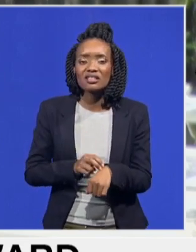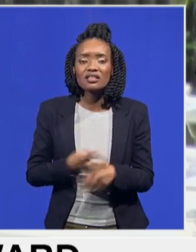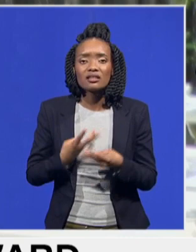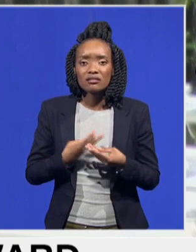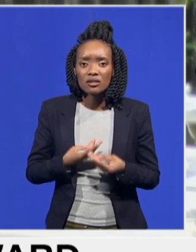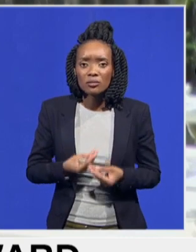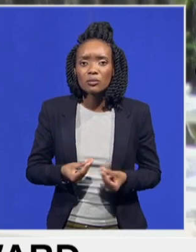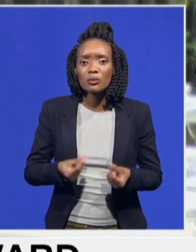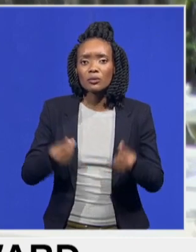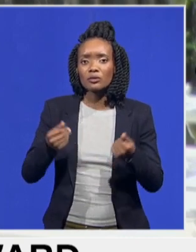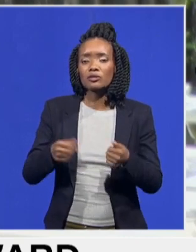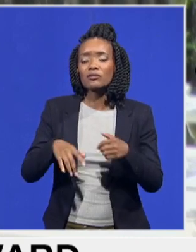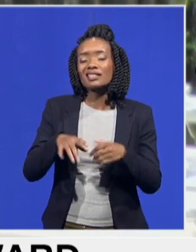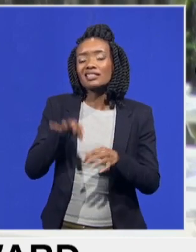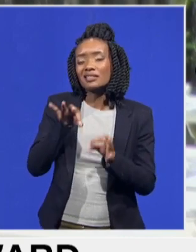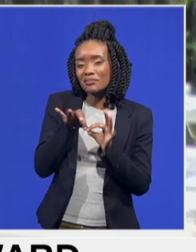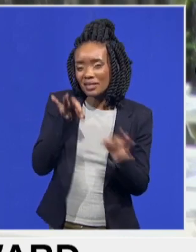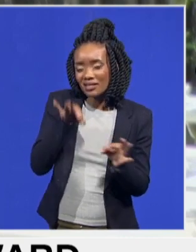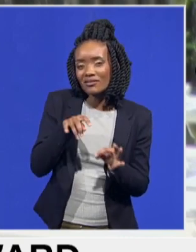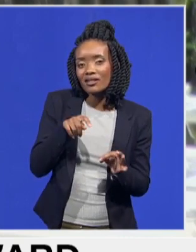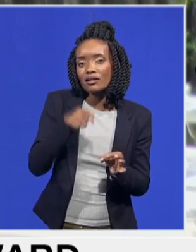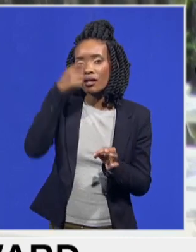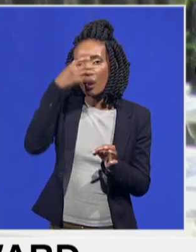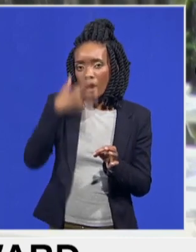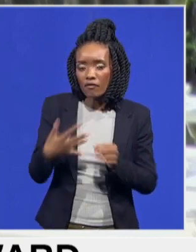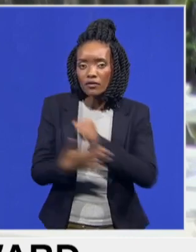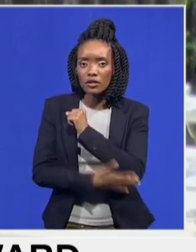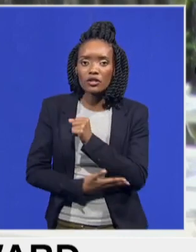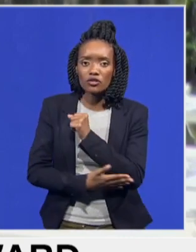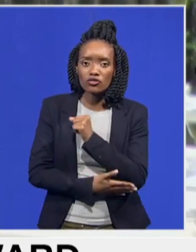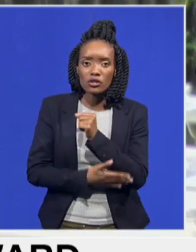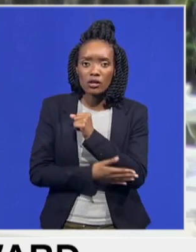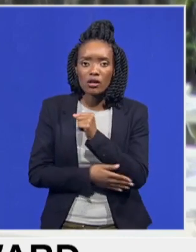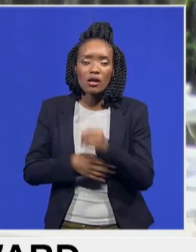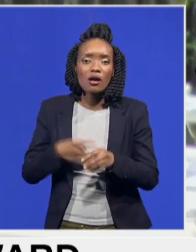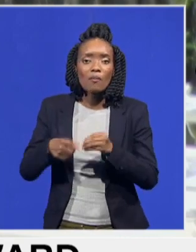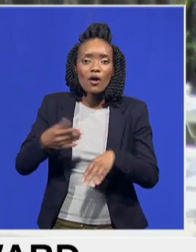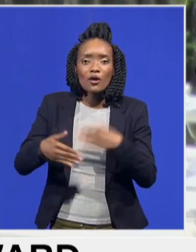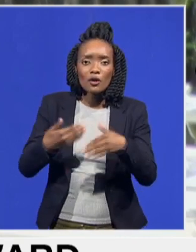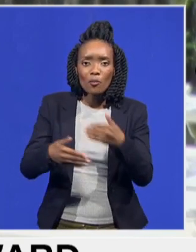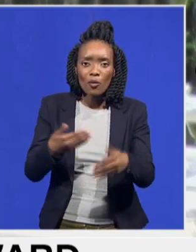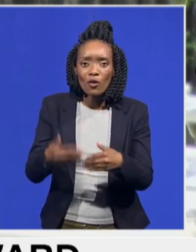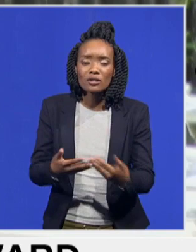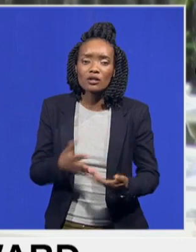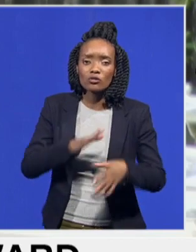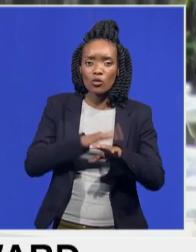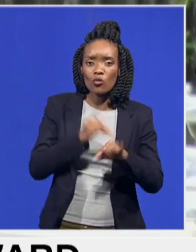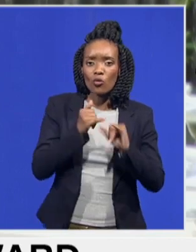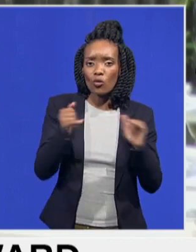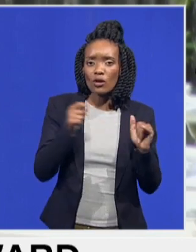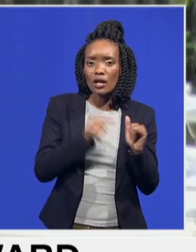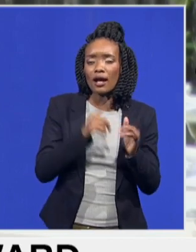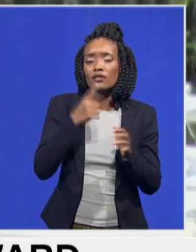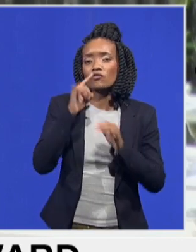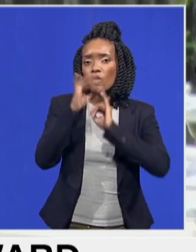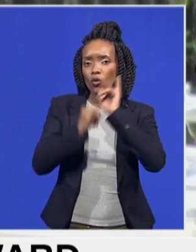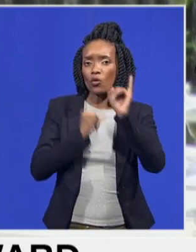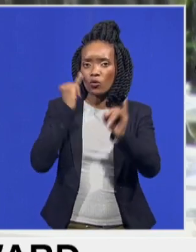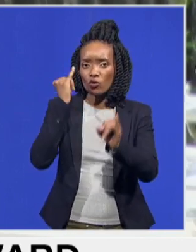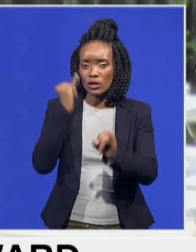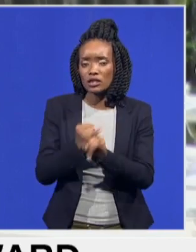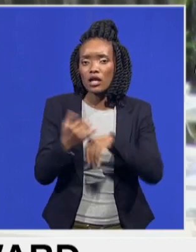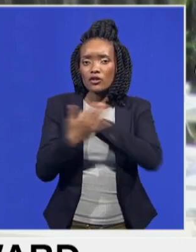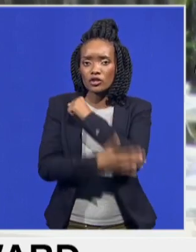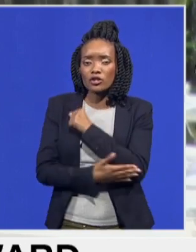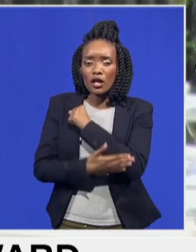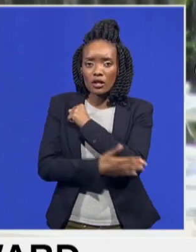to African countries, talking about the processes also online with regards to international countries.